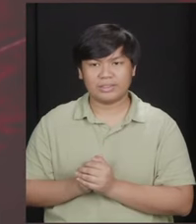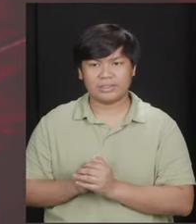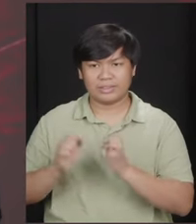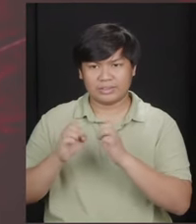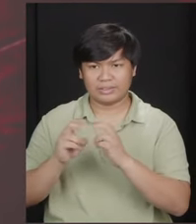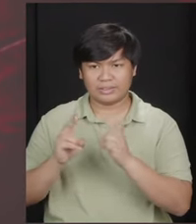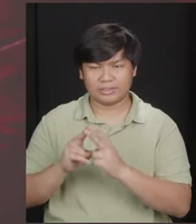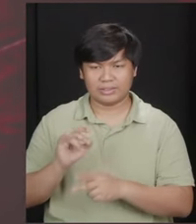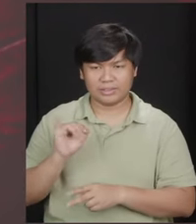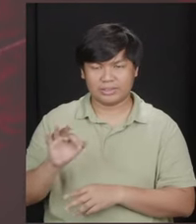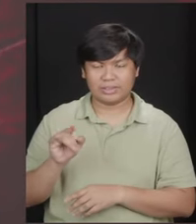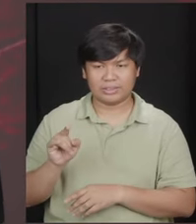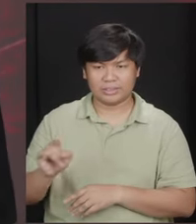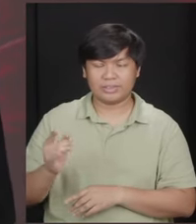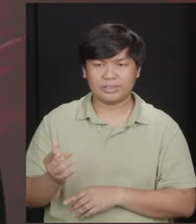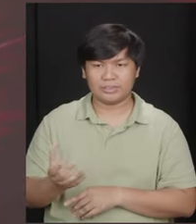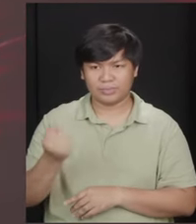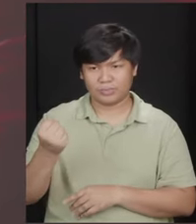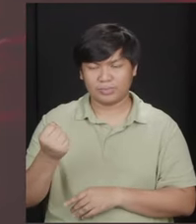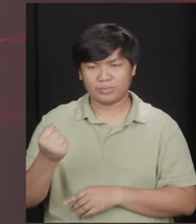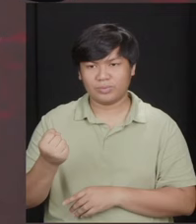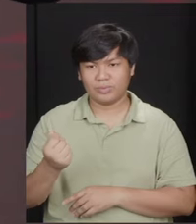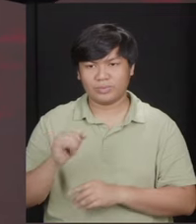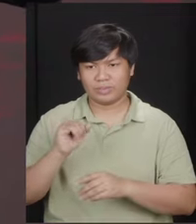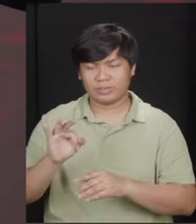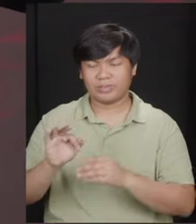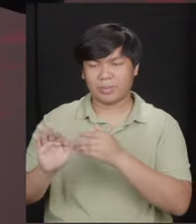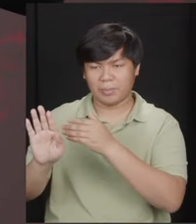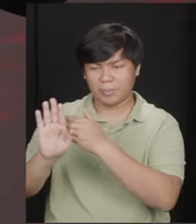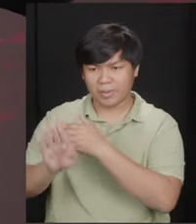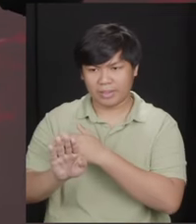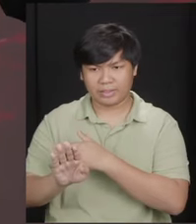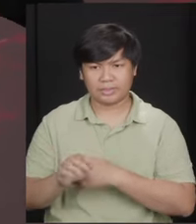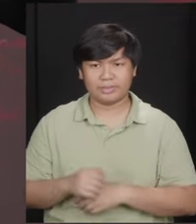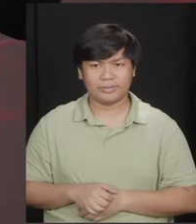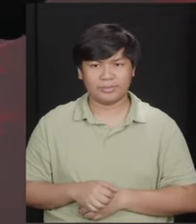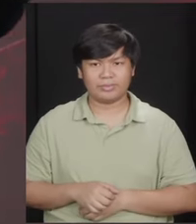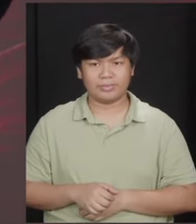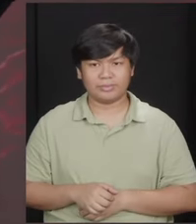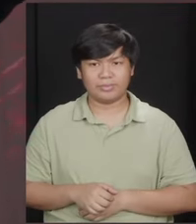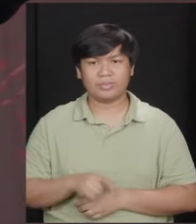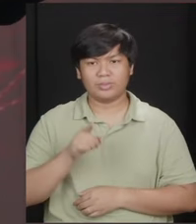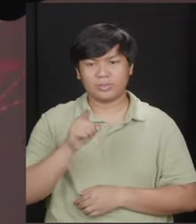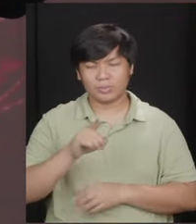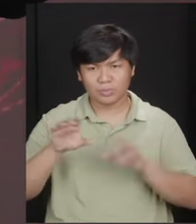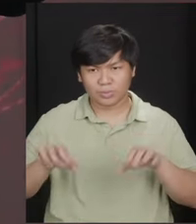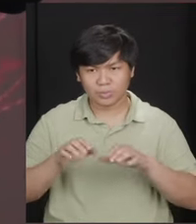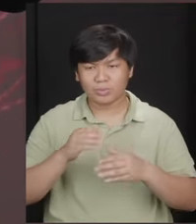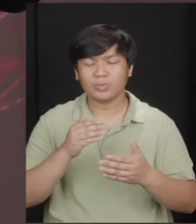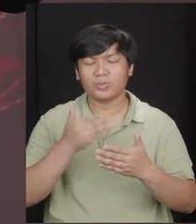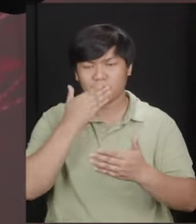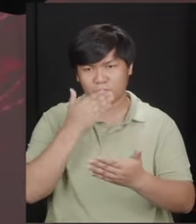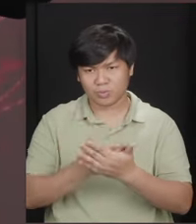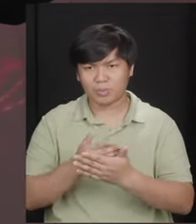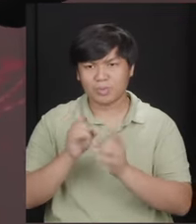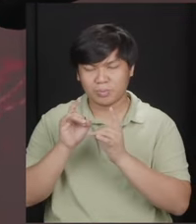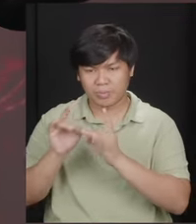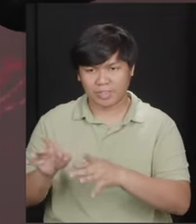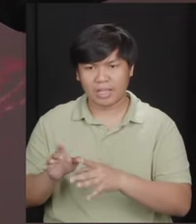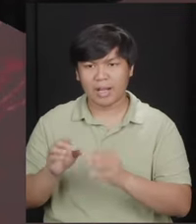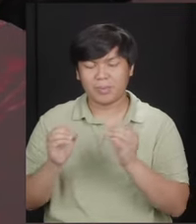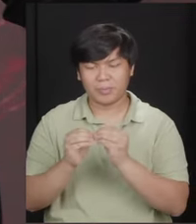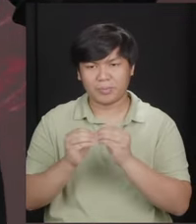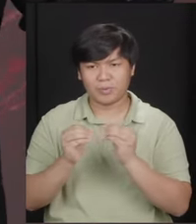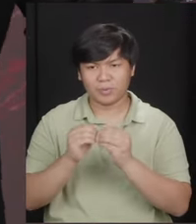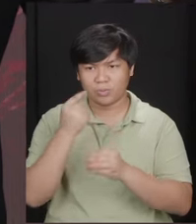deserve it or not, whether they will return it to you or not, you just do good. Why? You're even meant to do good to those who hate you. How much more